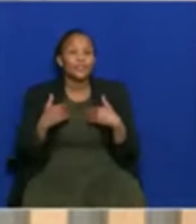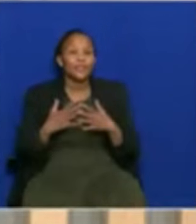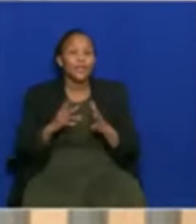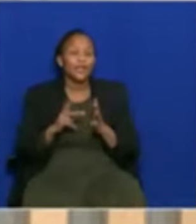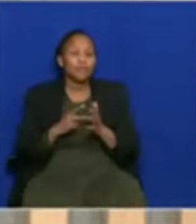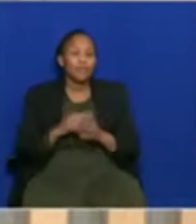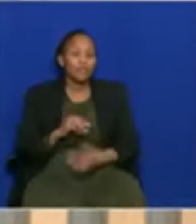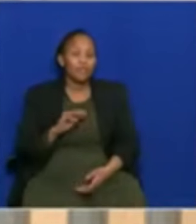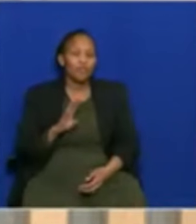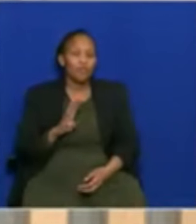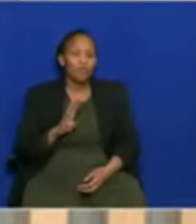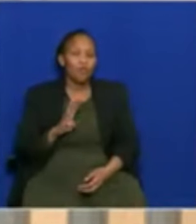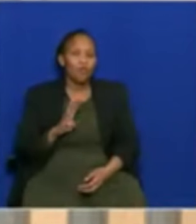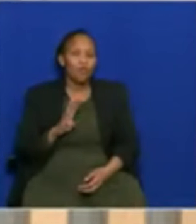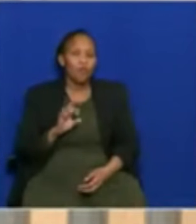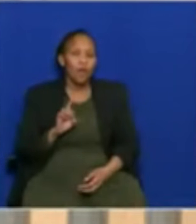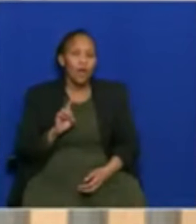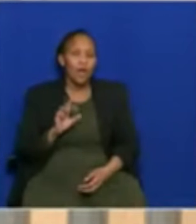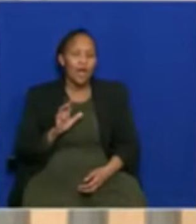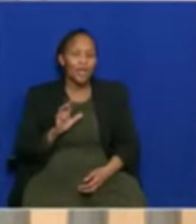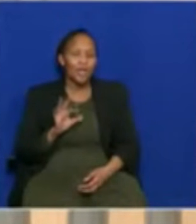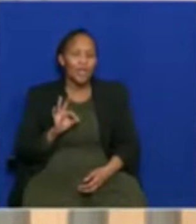41937 that now is the pack